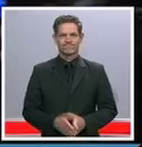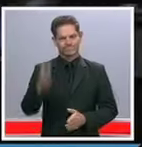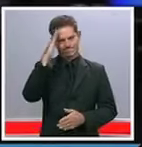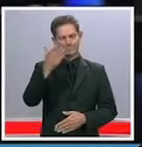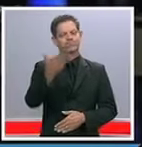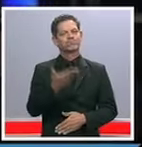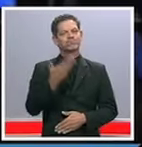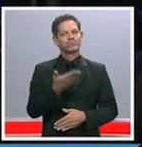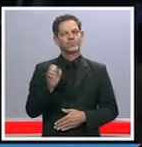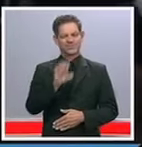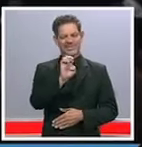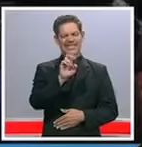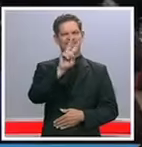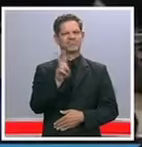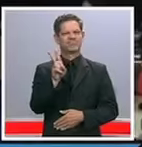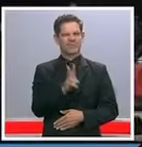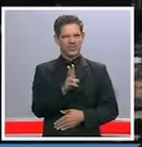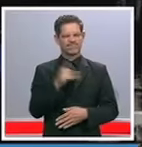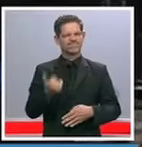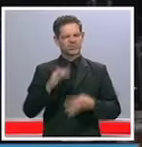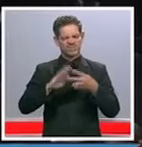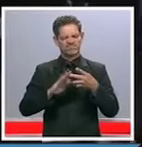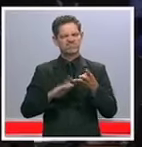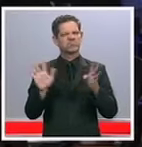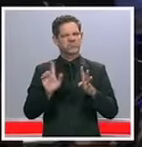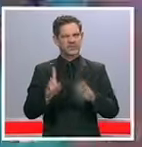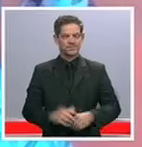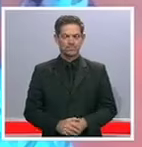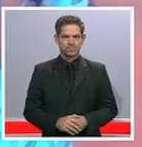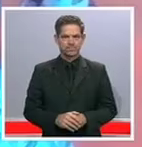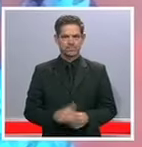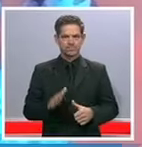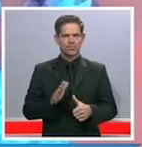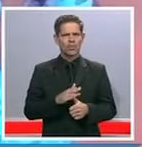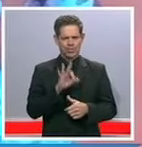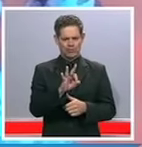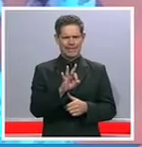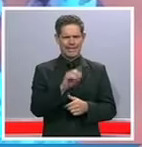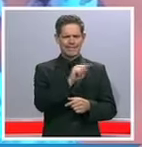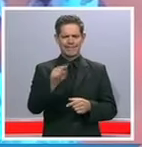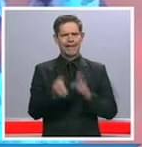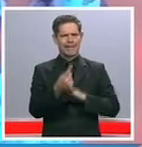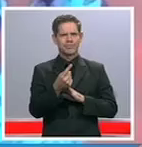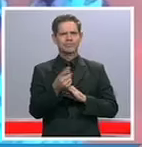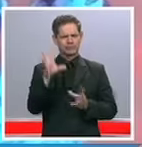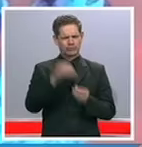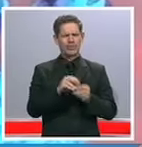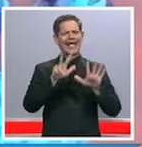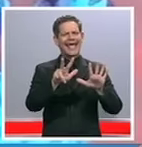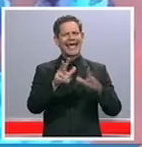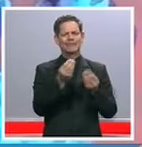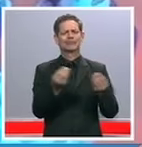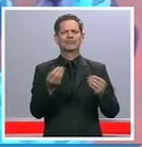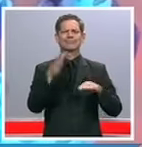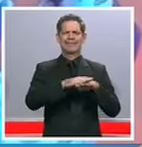is eNews Direct. I'm Duduzile Ramela. Here are the stories we're tracking for you this evening. 3 tragic accidents claim the lives of 8 children